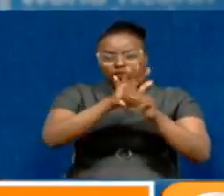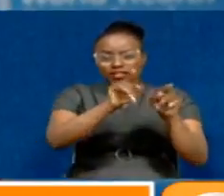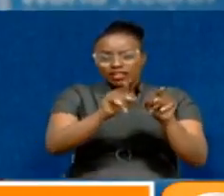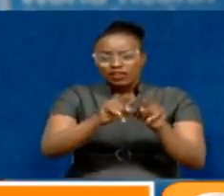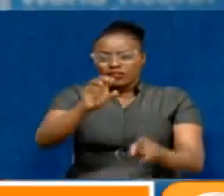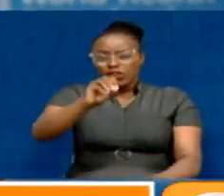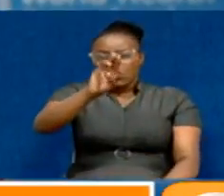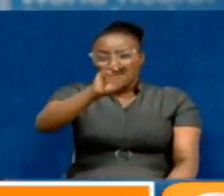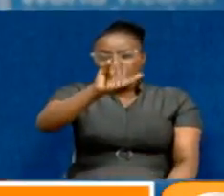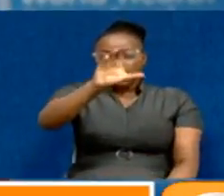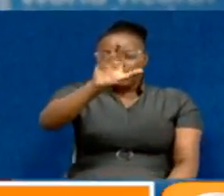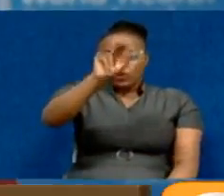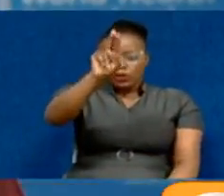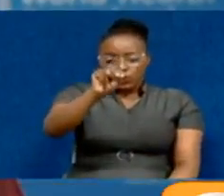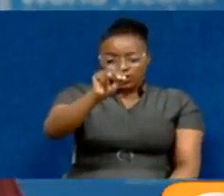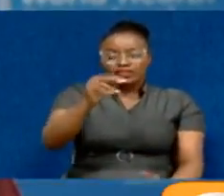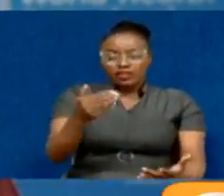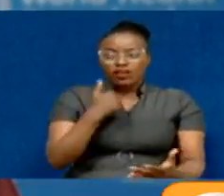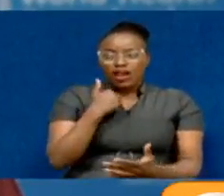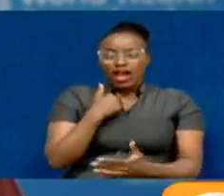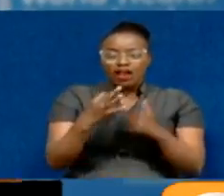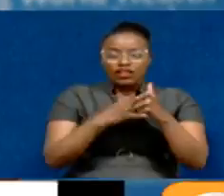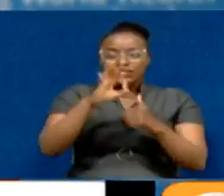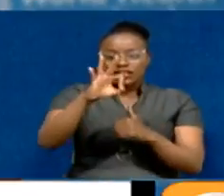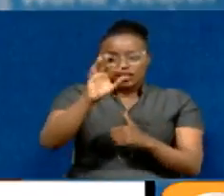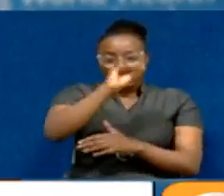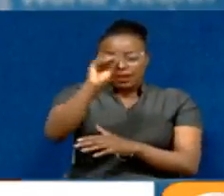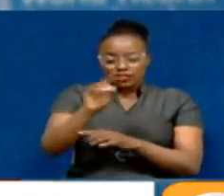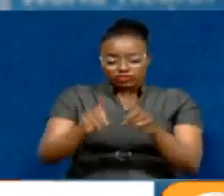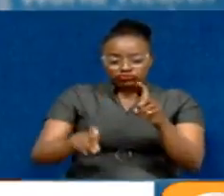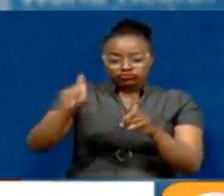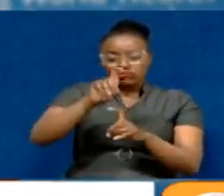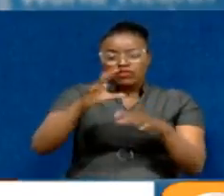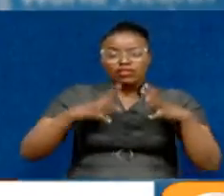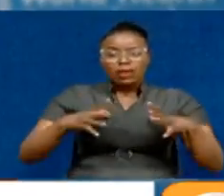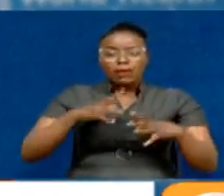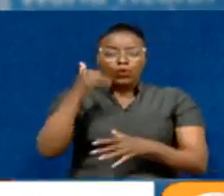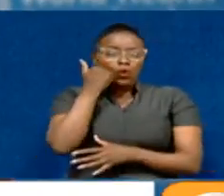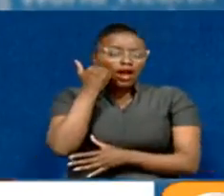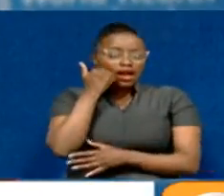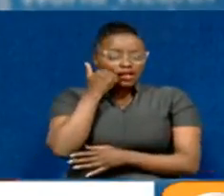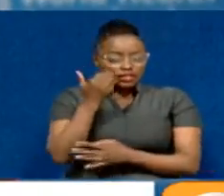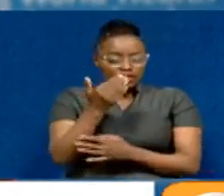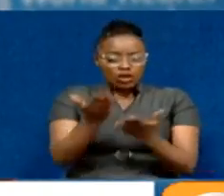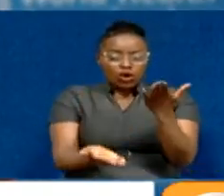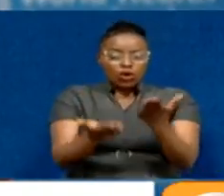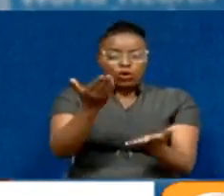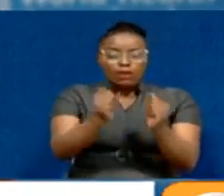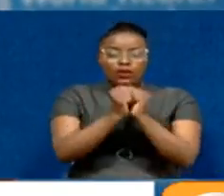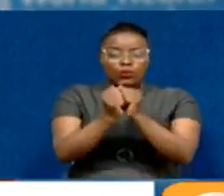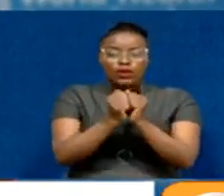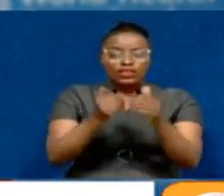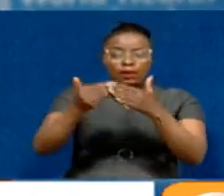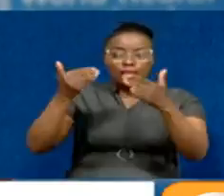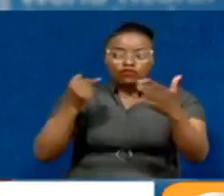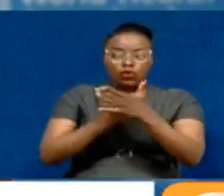the Omicron variant. There's been an 83% surge in new cases on the continent this week compared to the